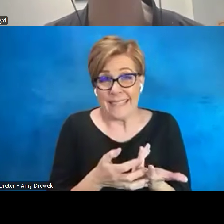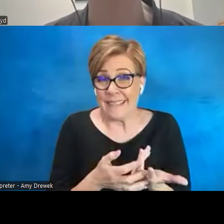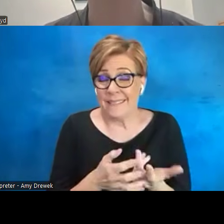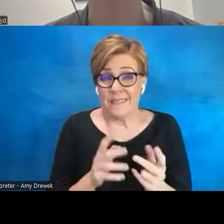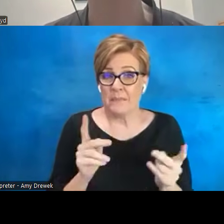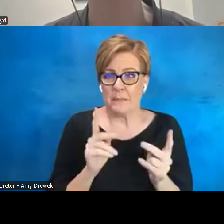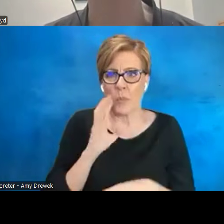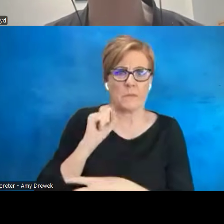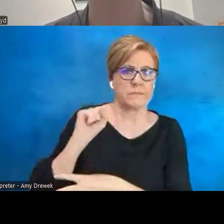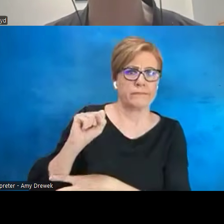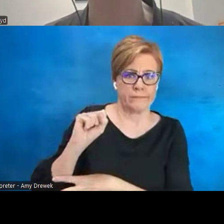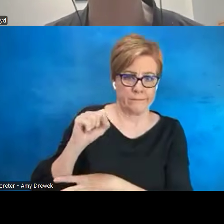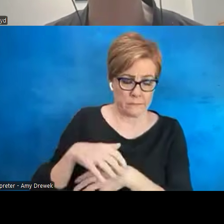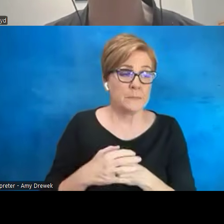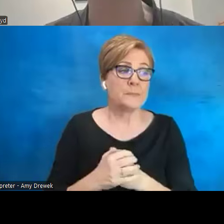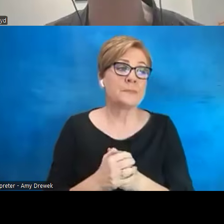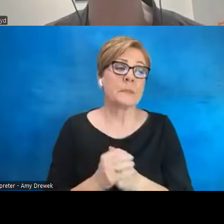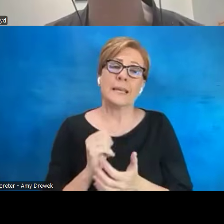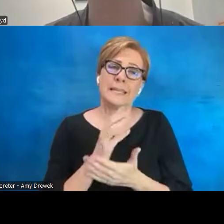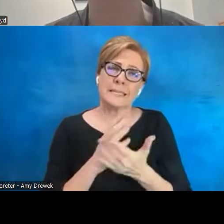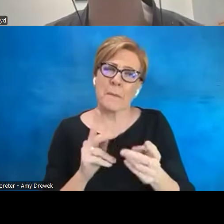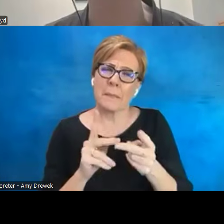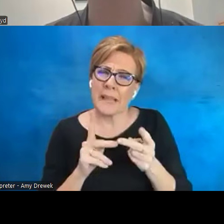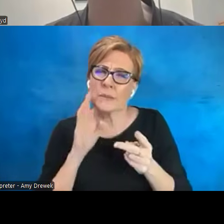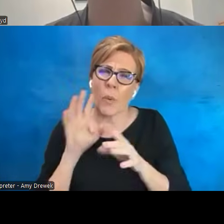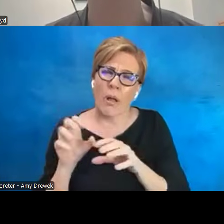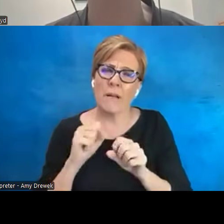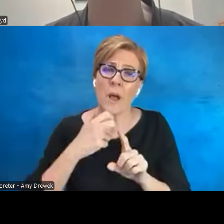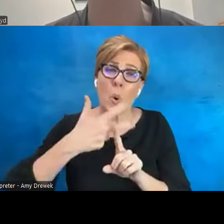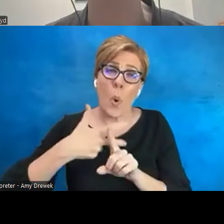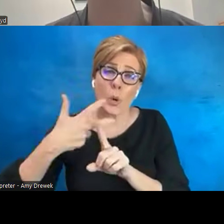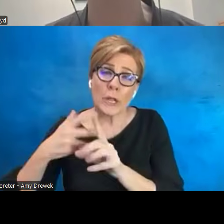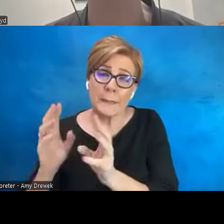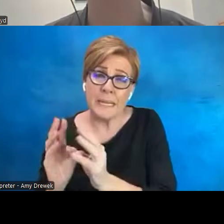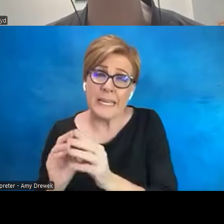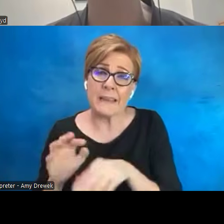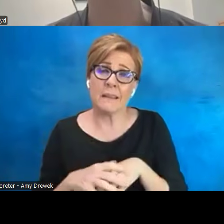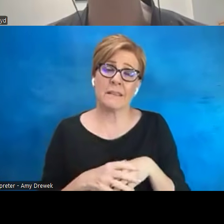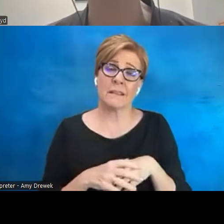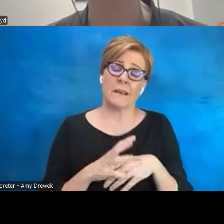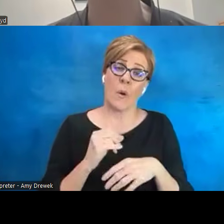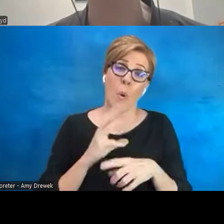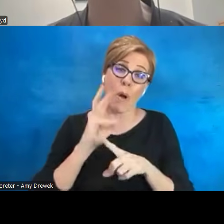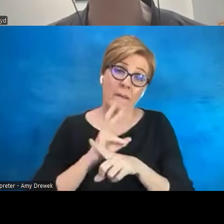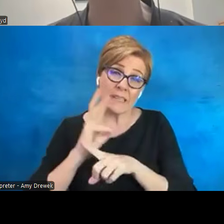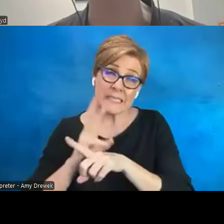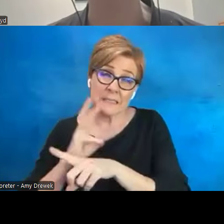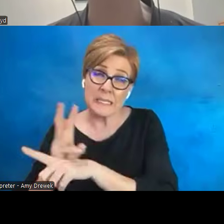to. I know some places will have a quarterly meeting or maybe once or twice a year, trying to keep